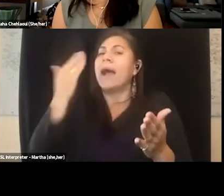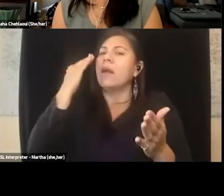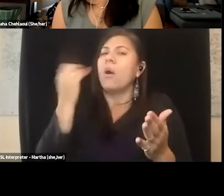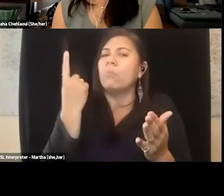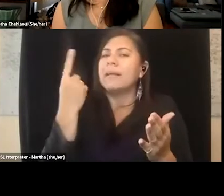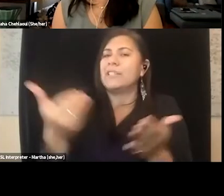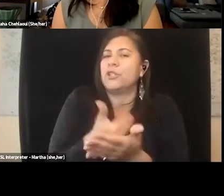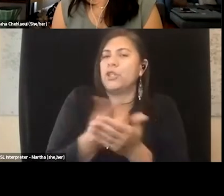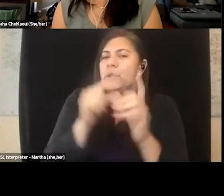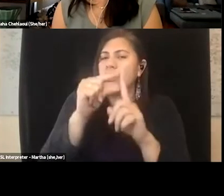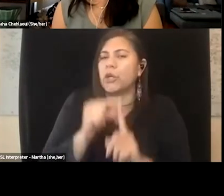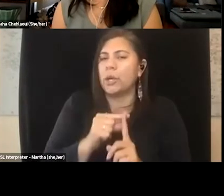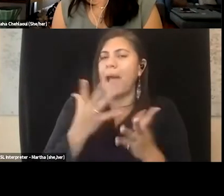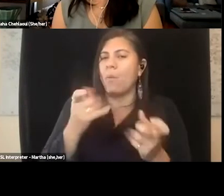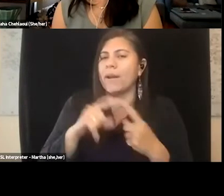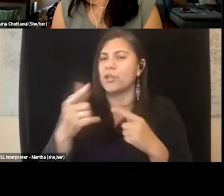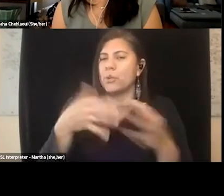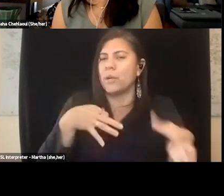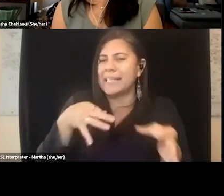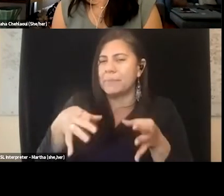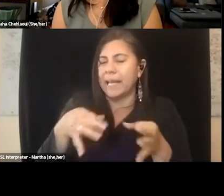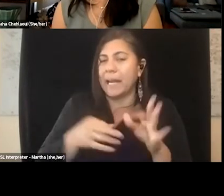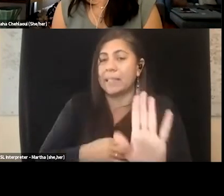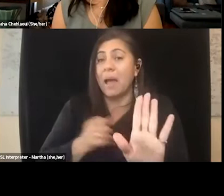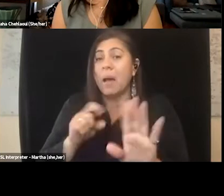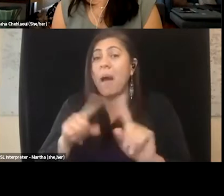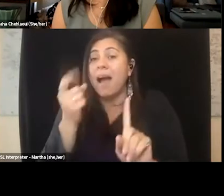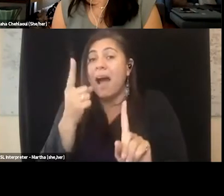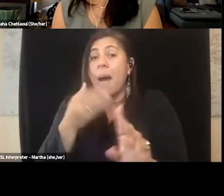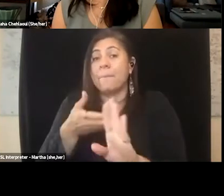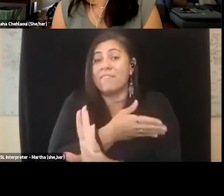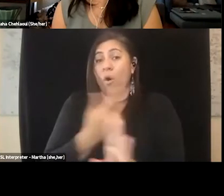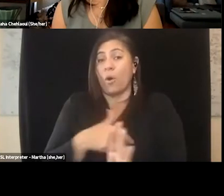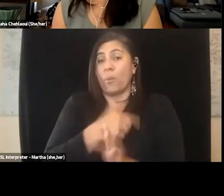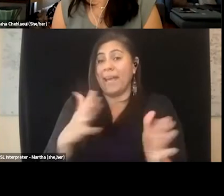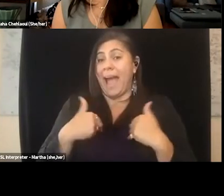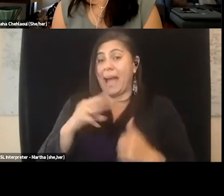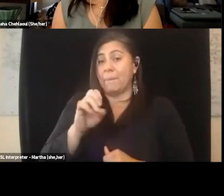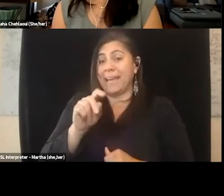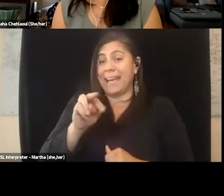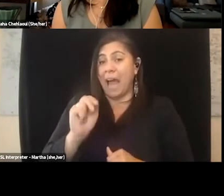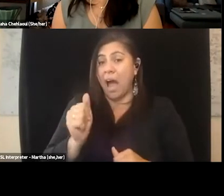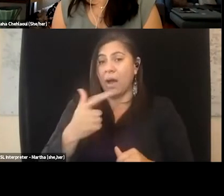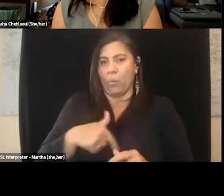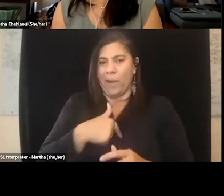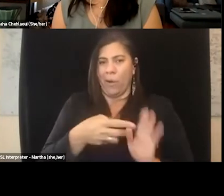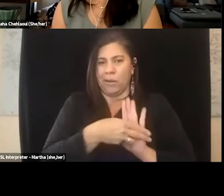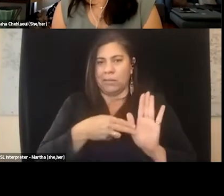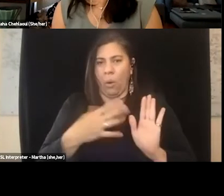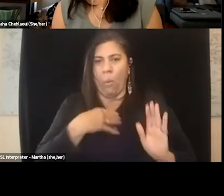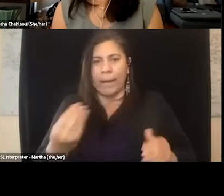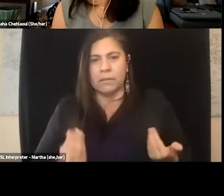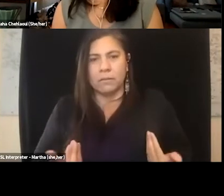because before, Yasmine, before we had MENA, we are counted as white. So we cannot even get accurate counting in the